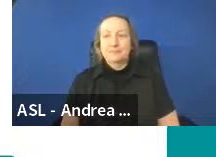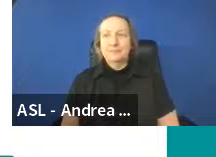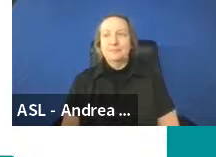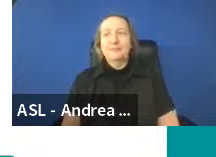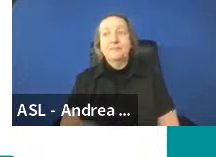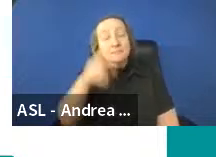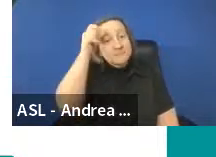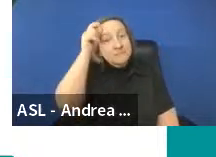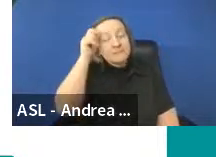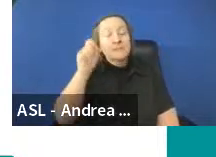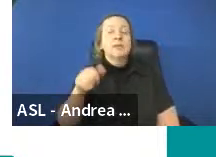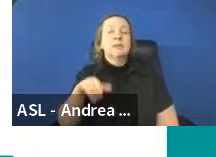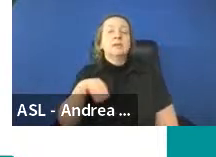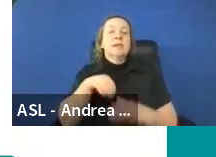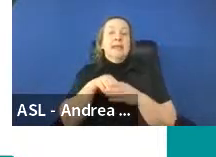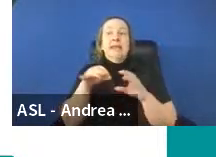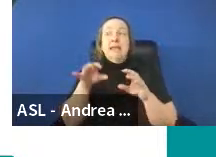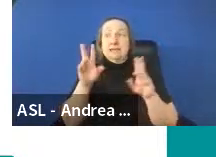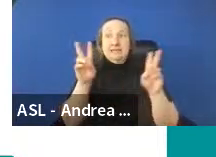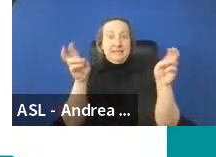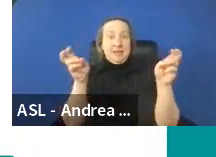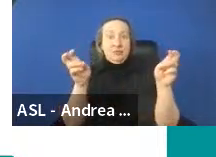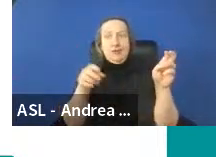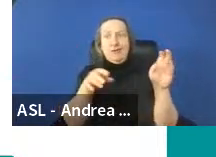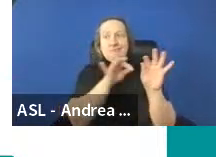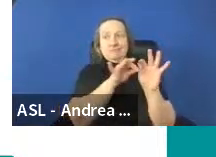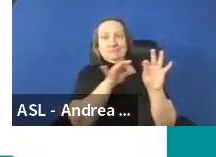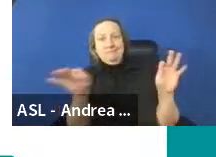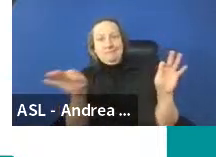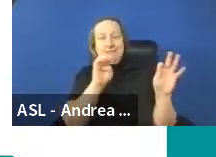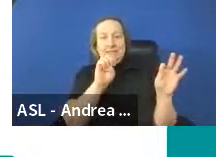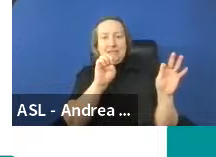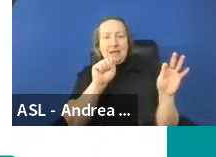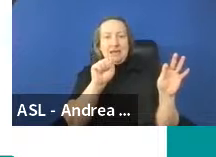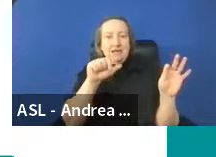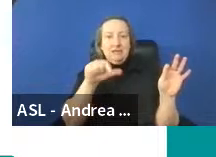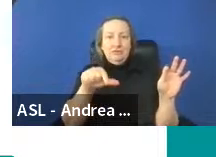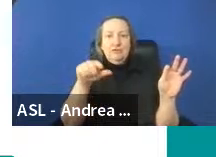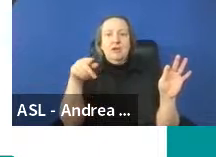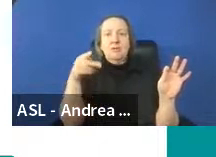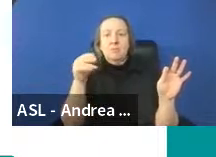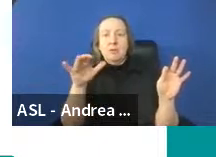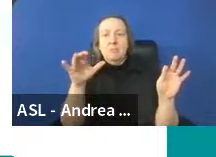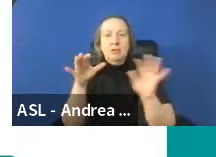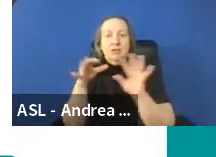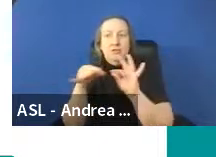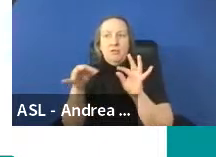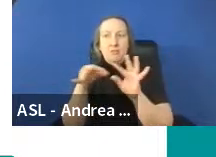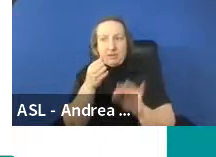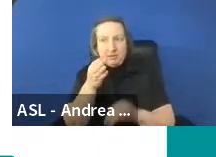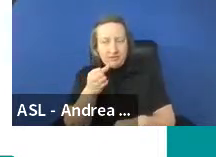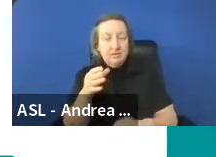info@interstatebridge.org with ESG Public Comment in the subject line. Or you can call